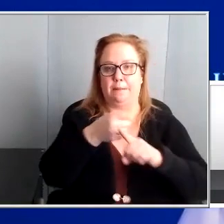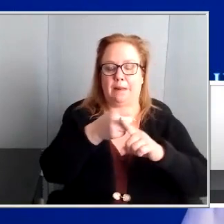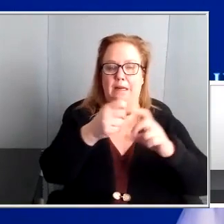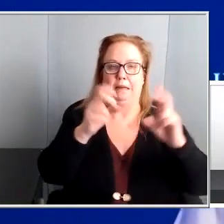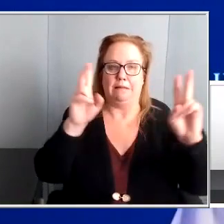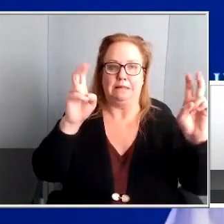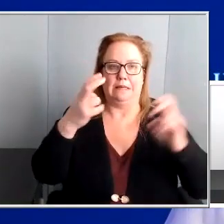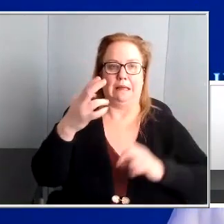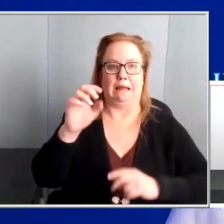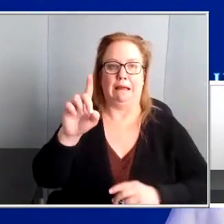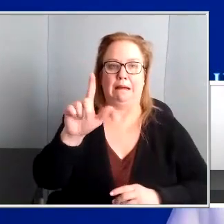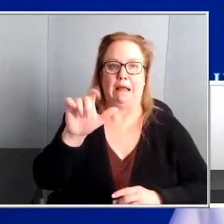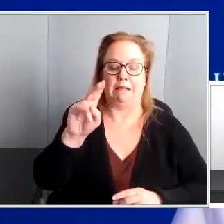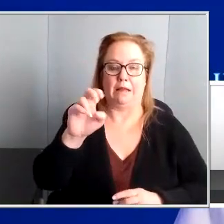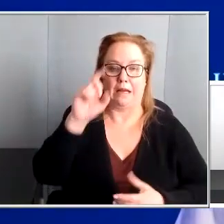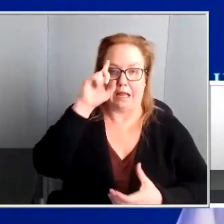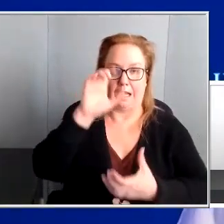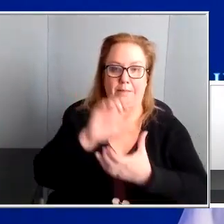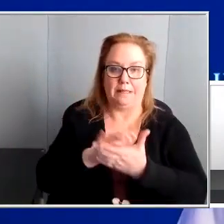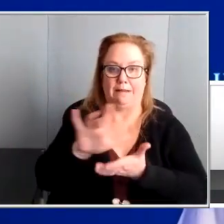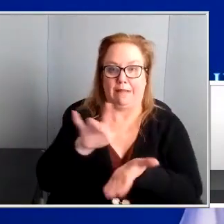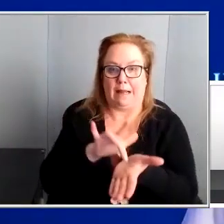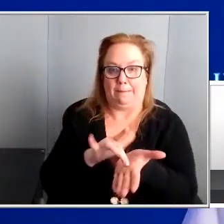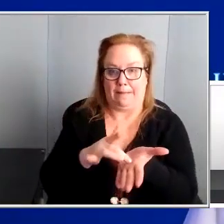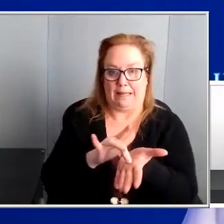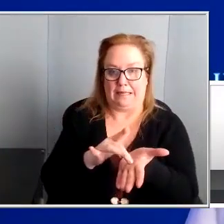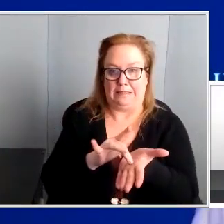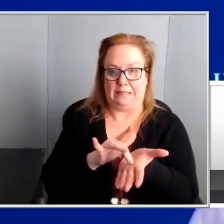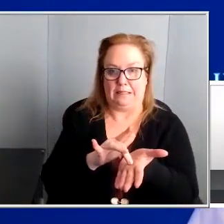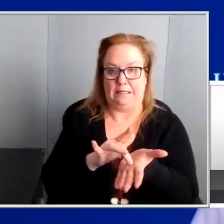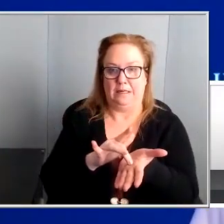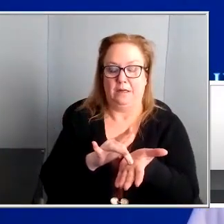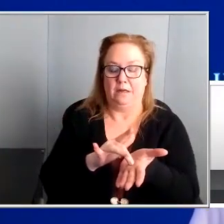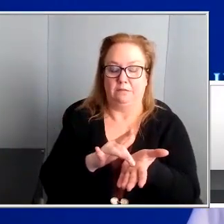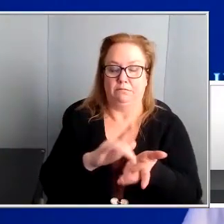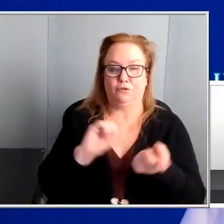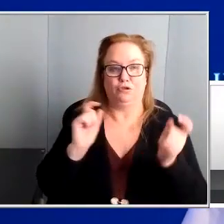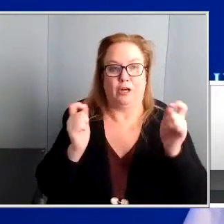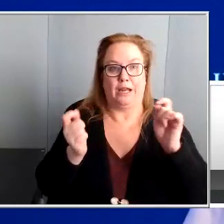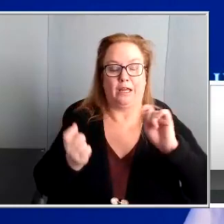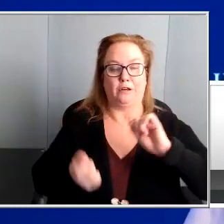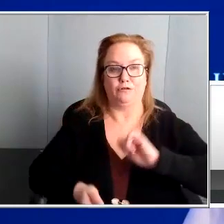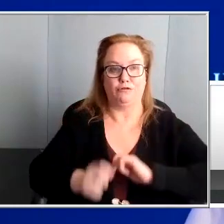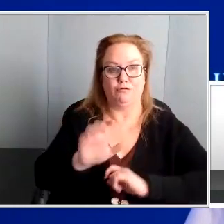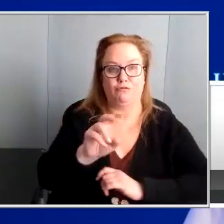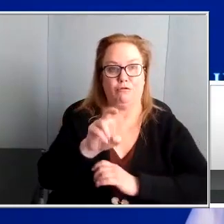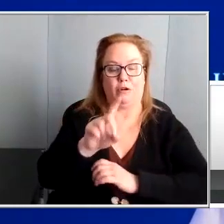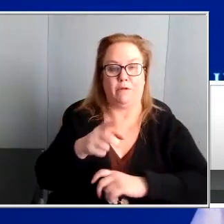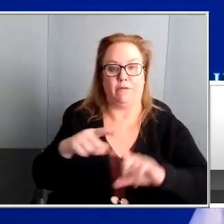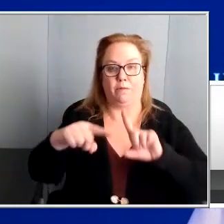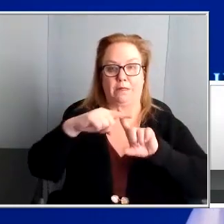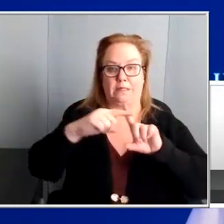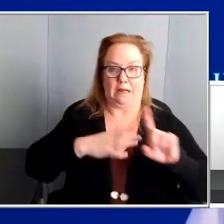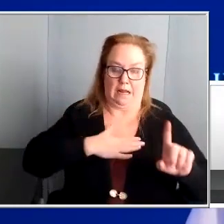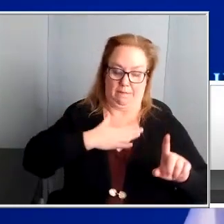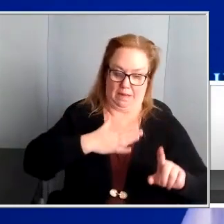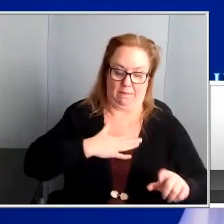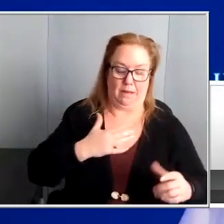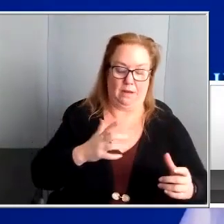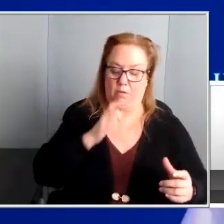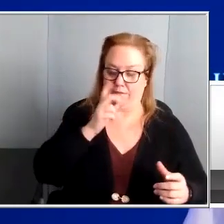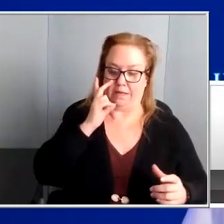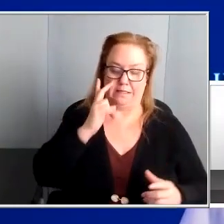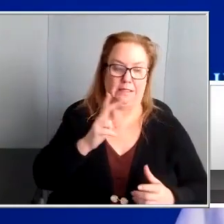one, I do believe Paxlovid is and was a game changer. I'm still happy that we haven't seen